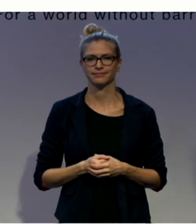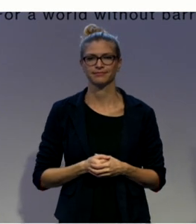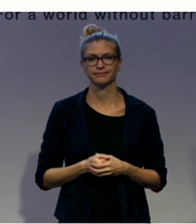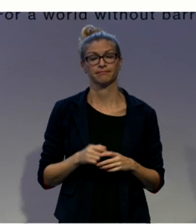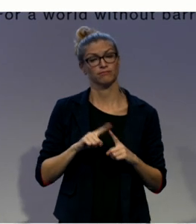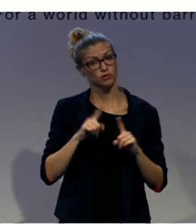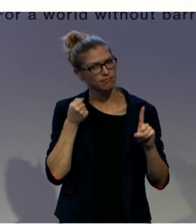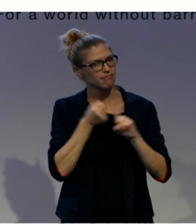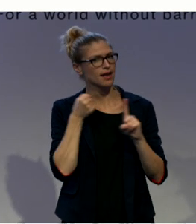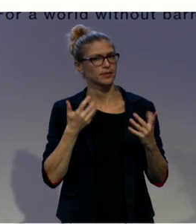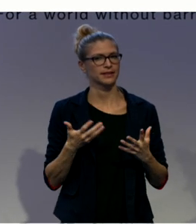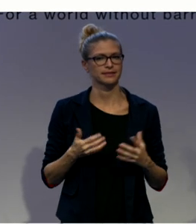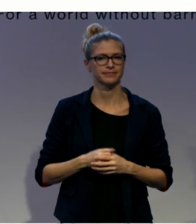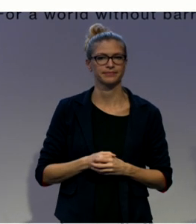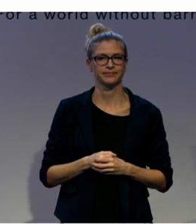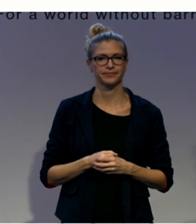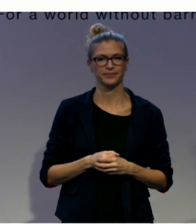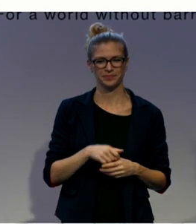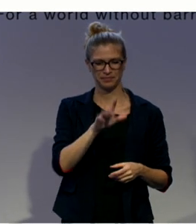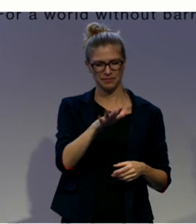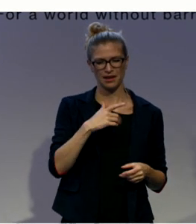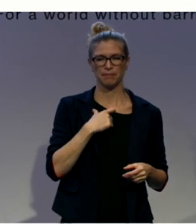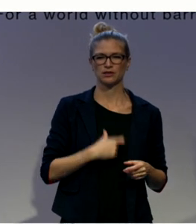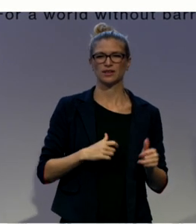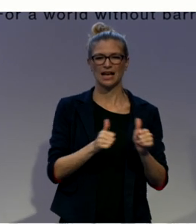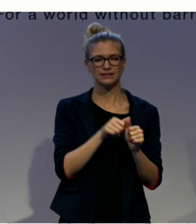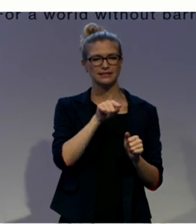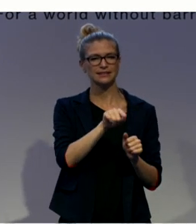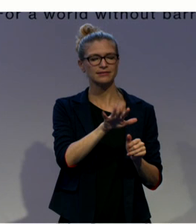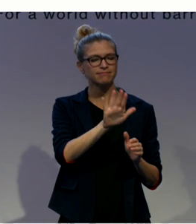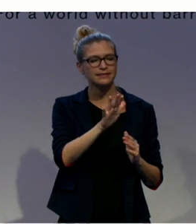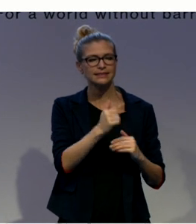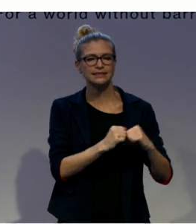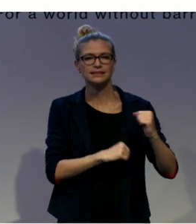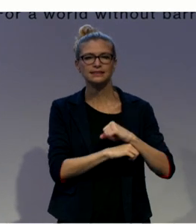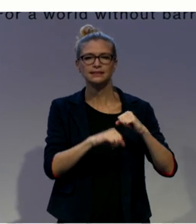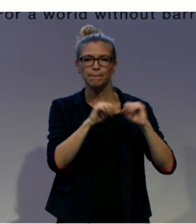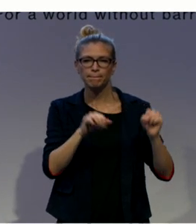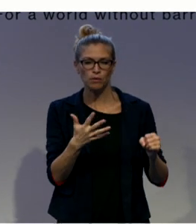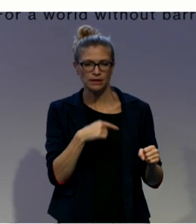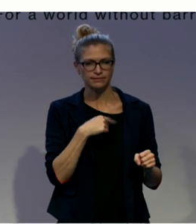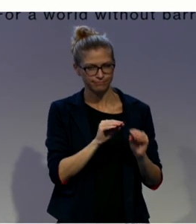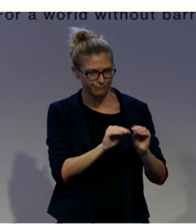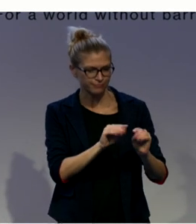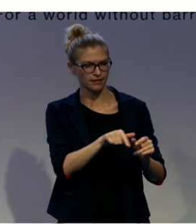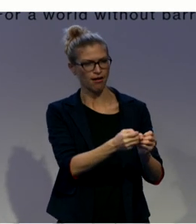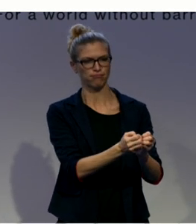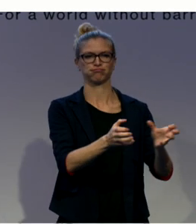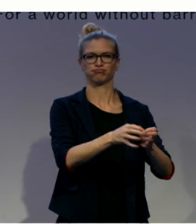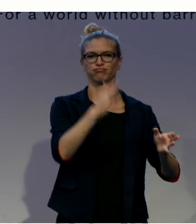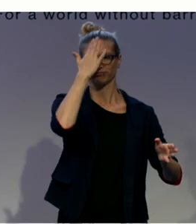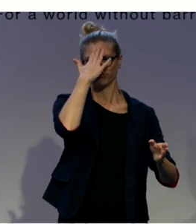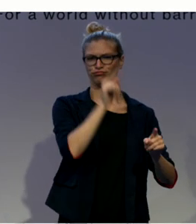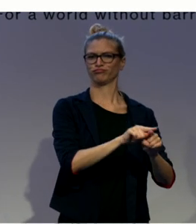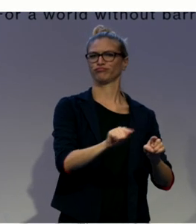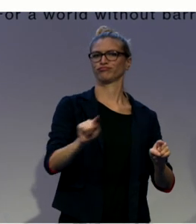in the community. You can see in the picture, this guy before, he lived in home,